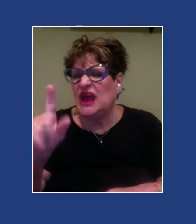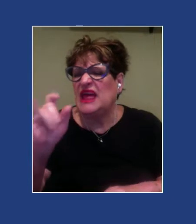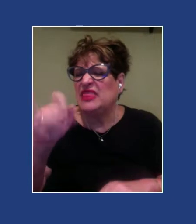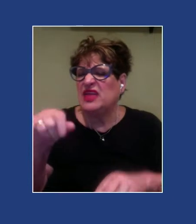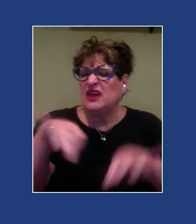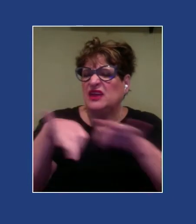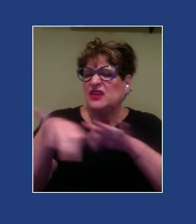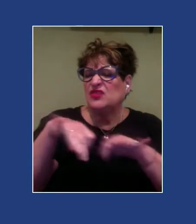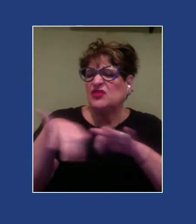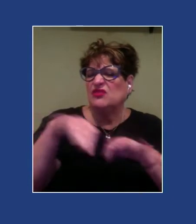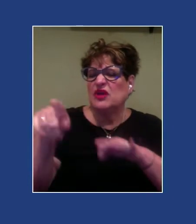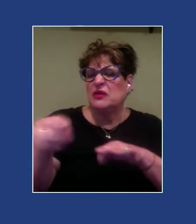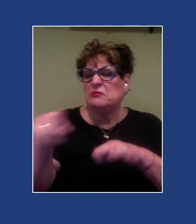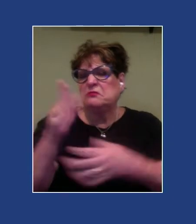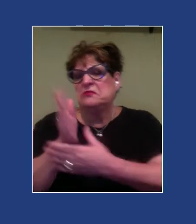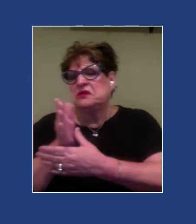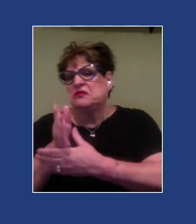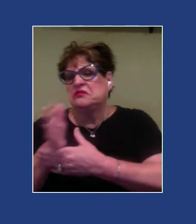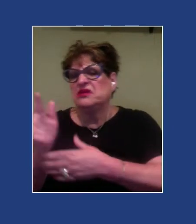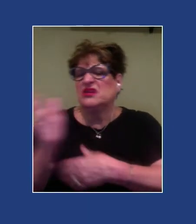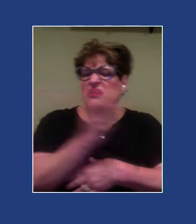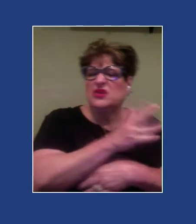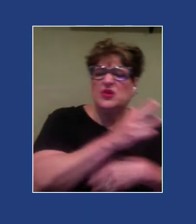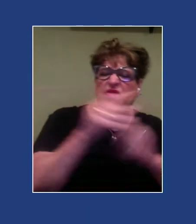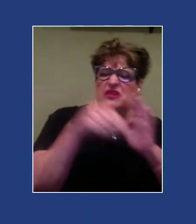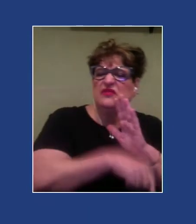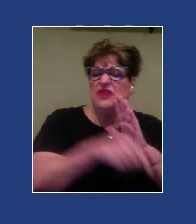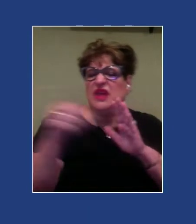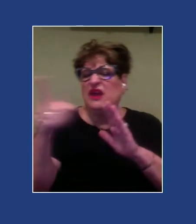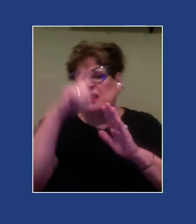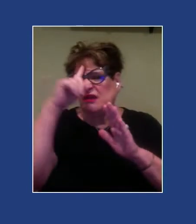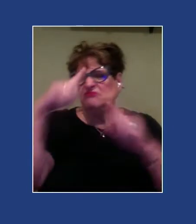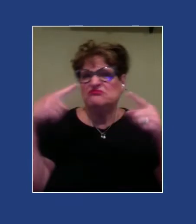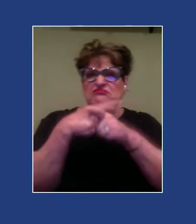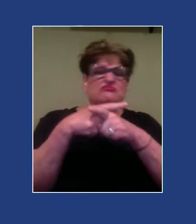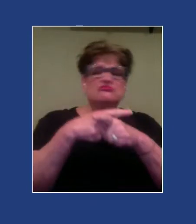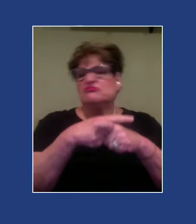being a form of moderate to severe coexisting personality disturbance.